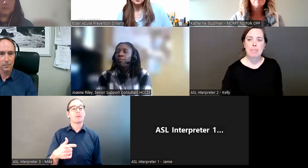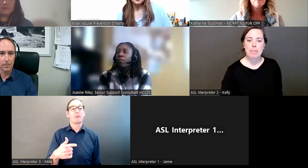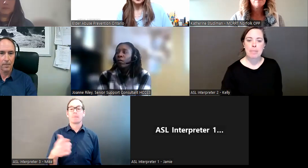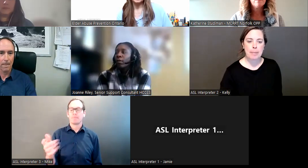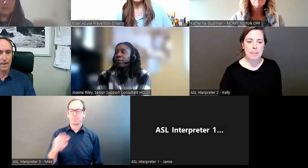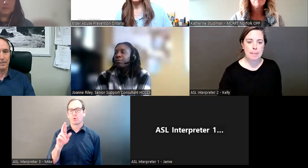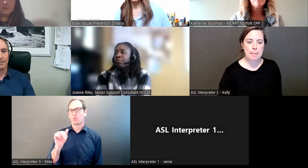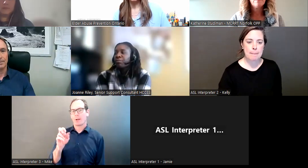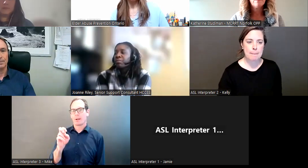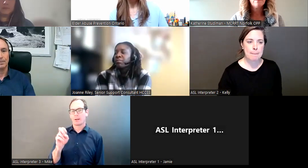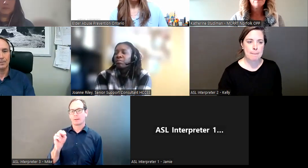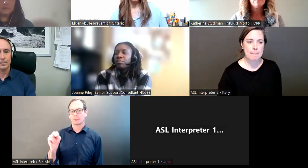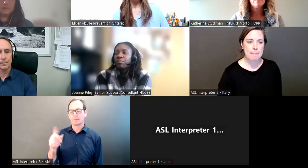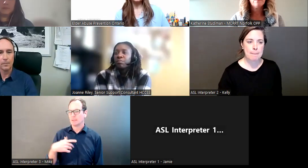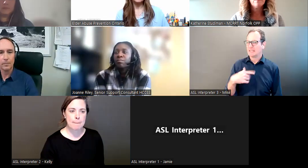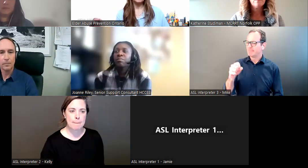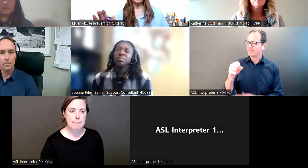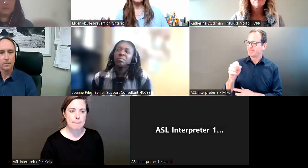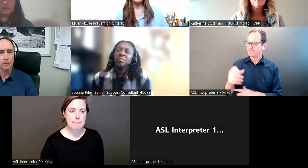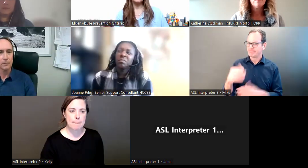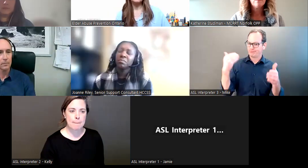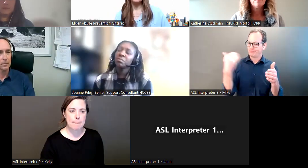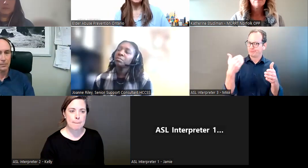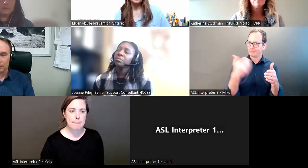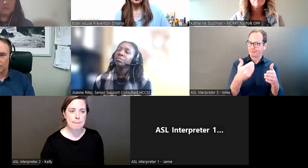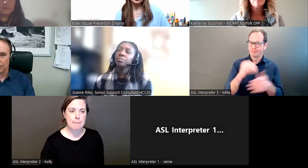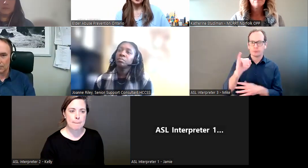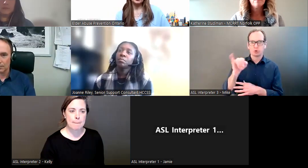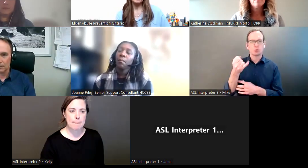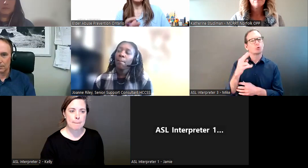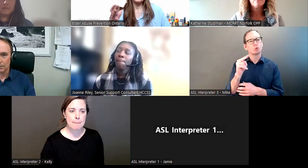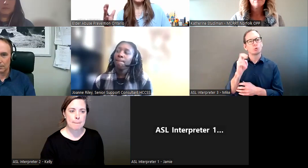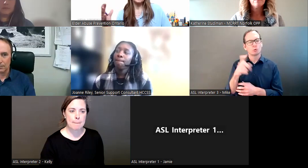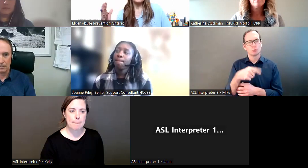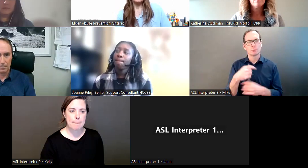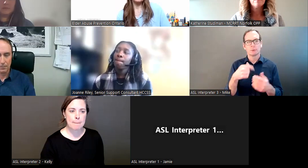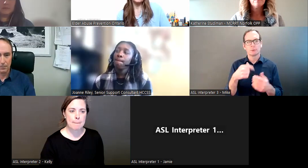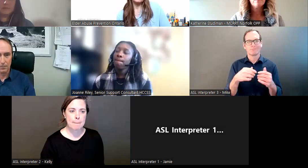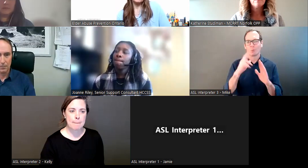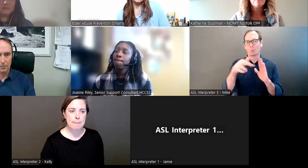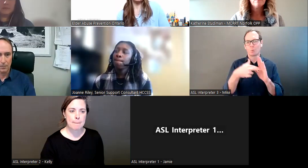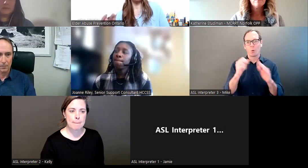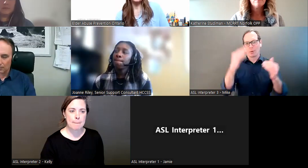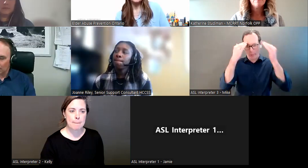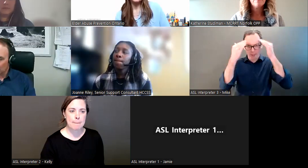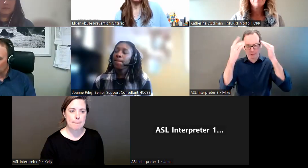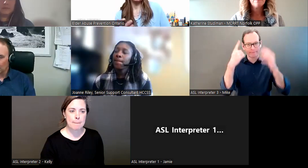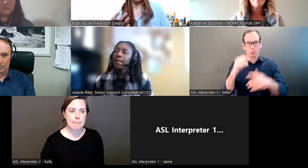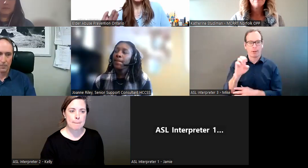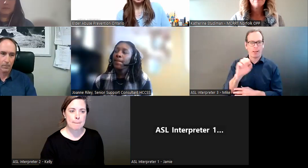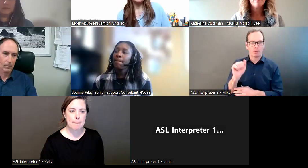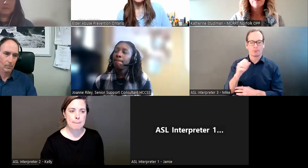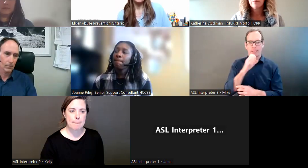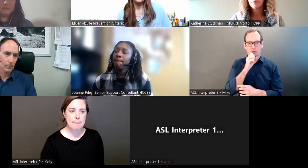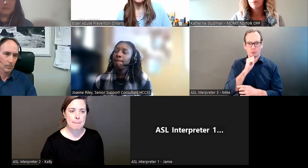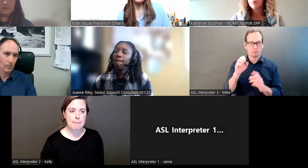Abuse Awareness Day is coming up in June, and many of us are out there, informing people about the prevention tips and